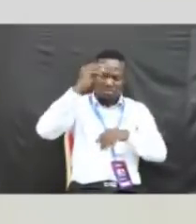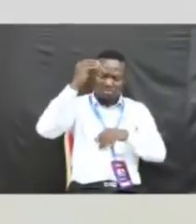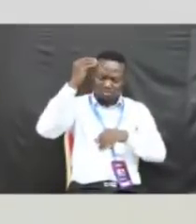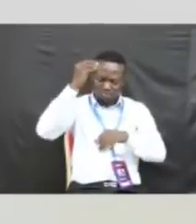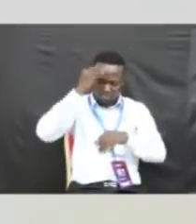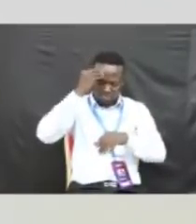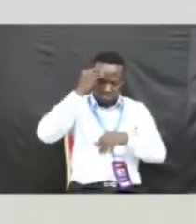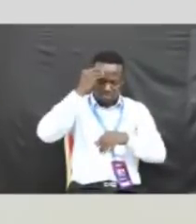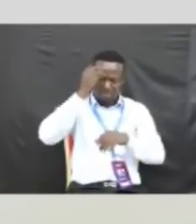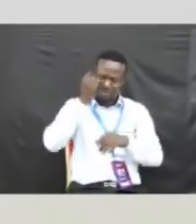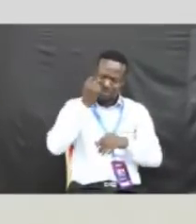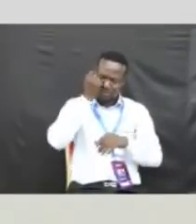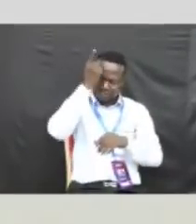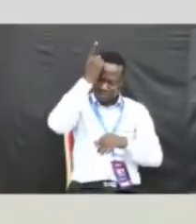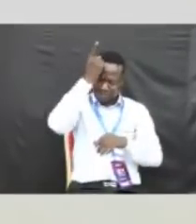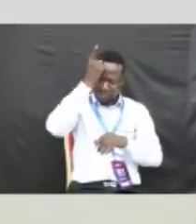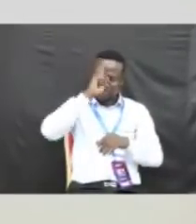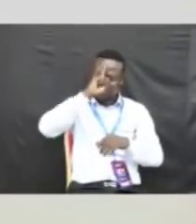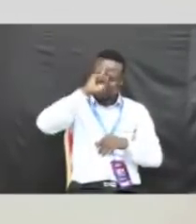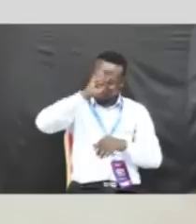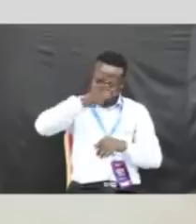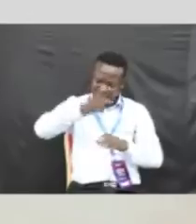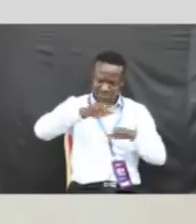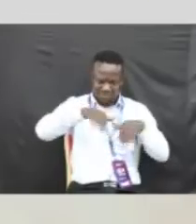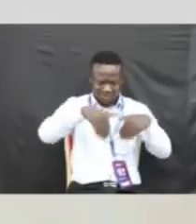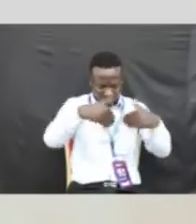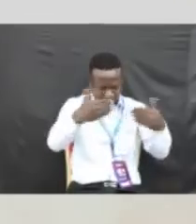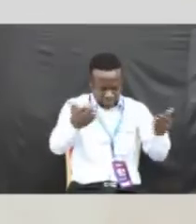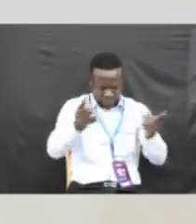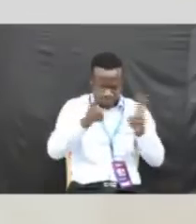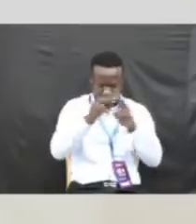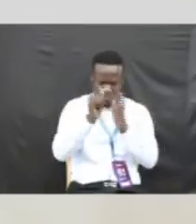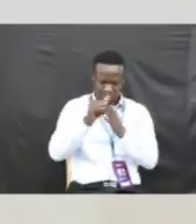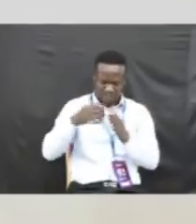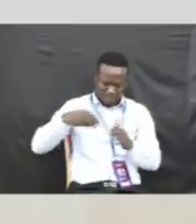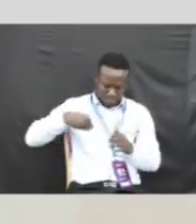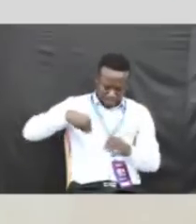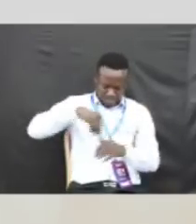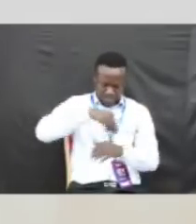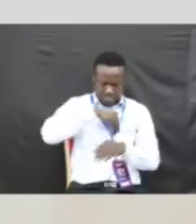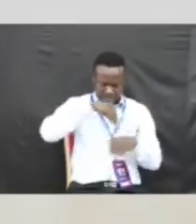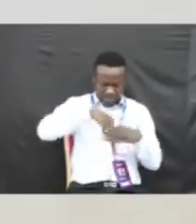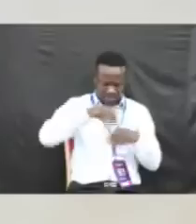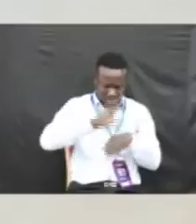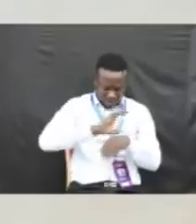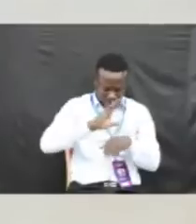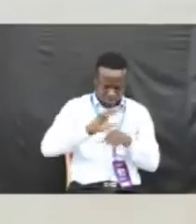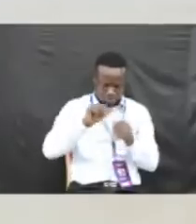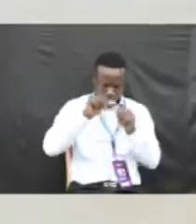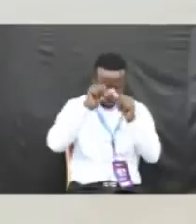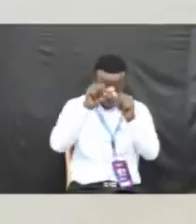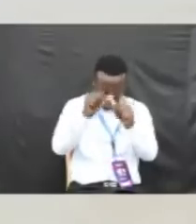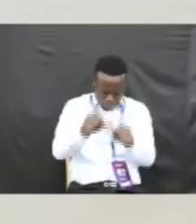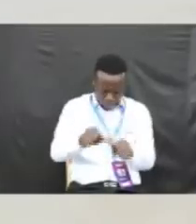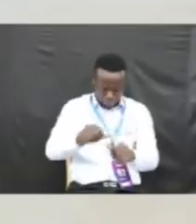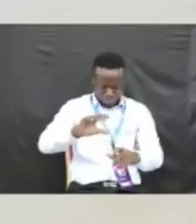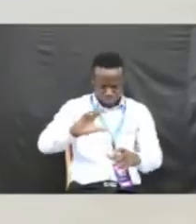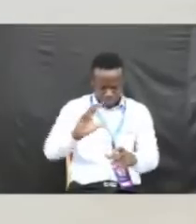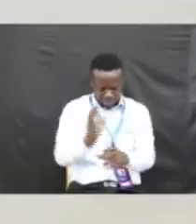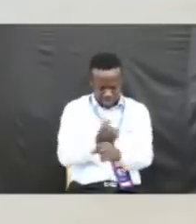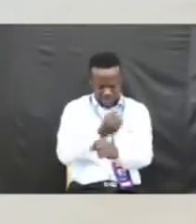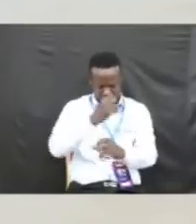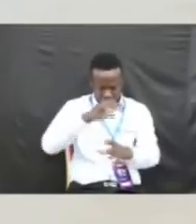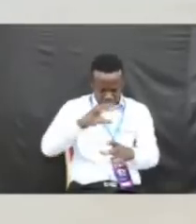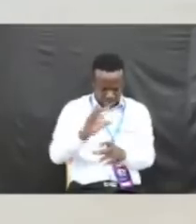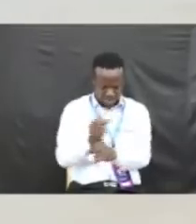understanding that Lord members will continue to thrive and achieve the very best